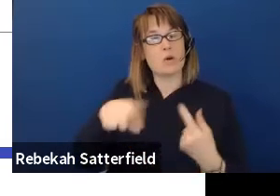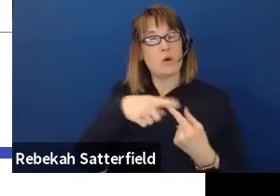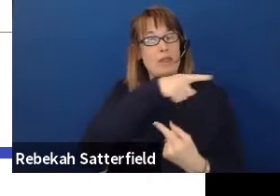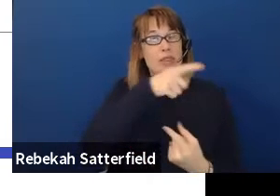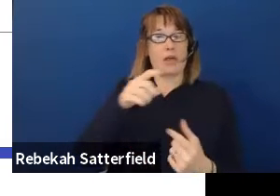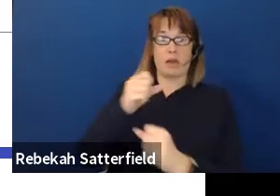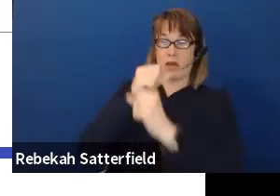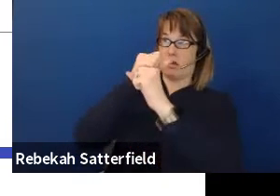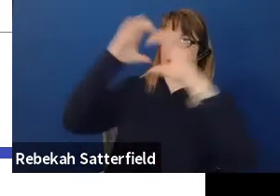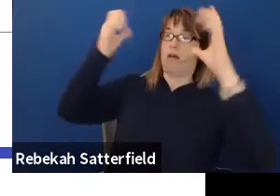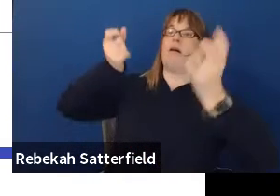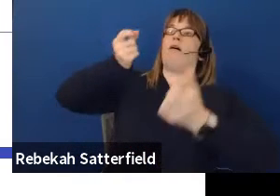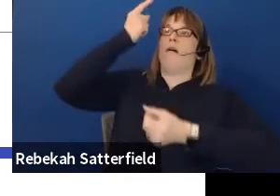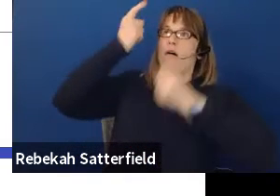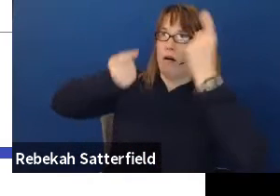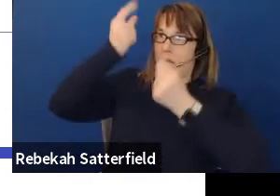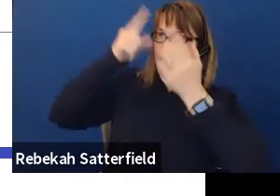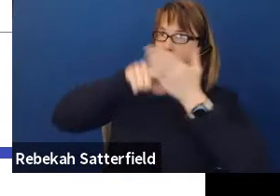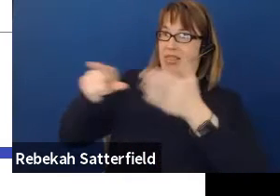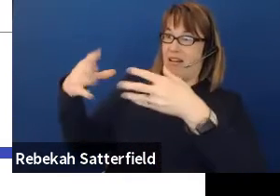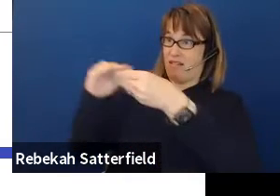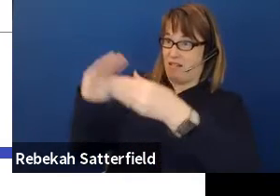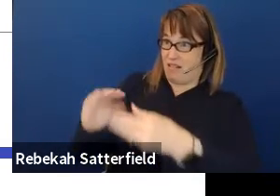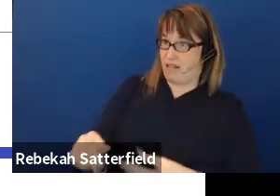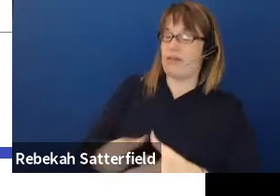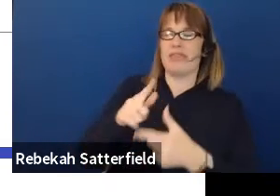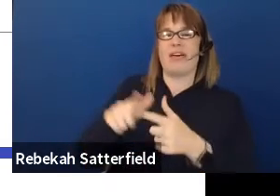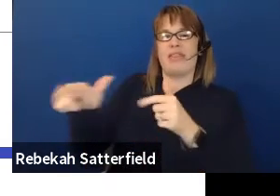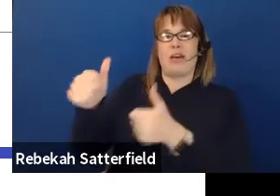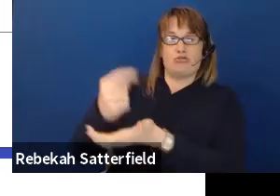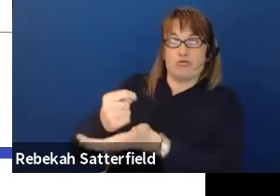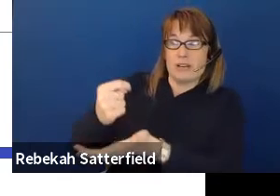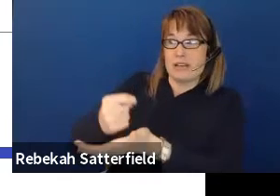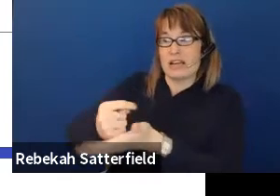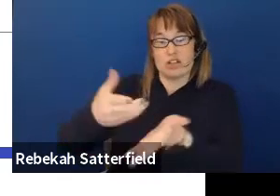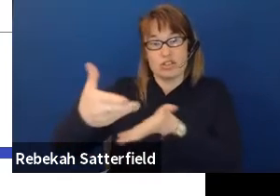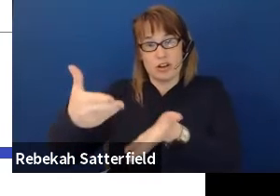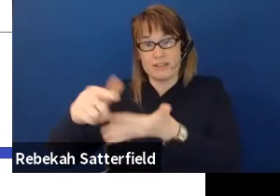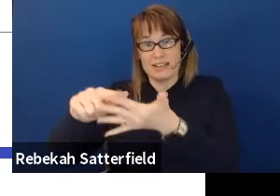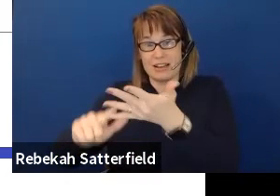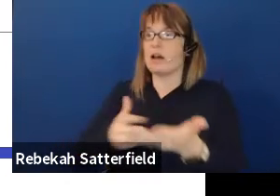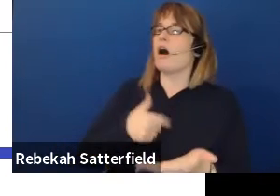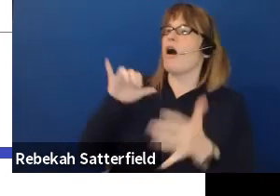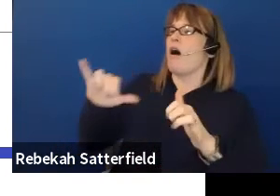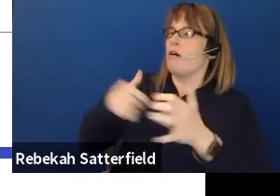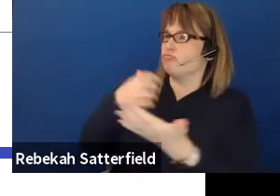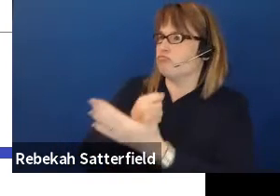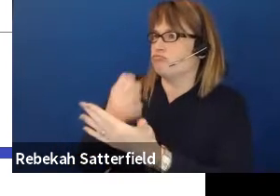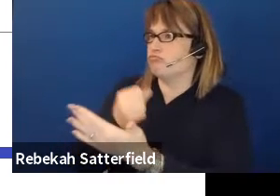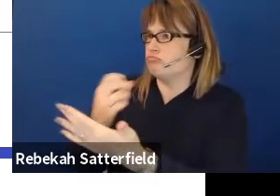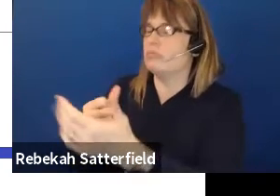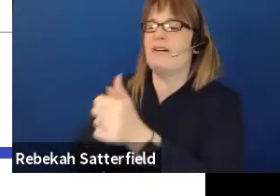is being said about his or her care, treatment, and services, that patient is more likely to